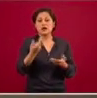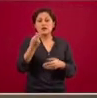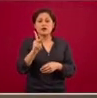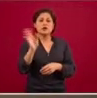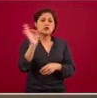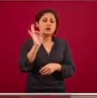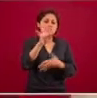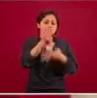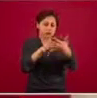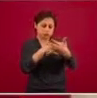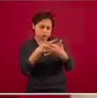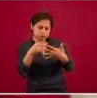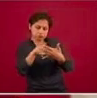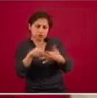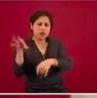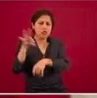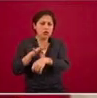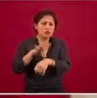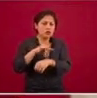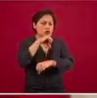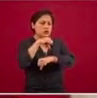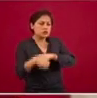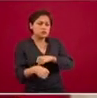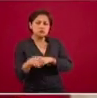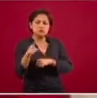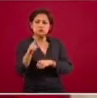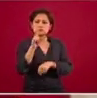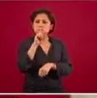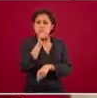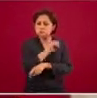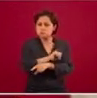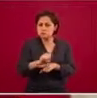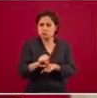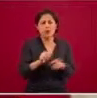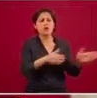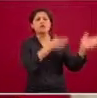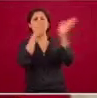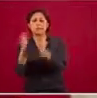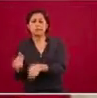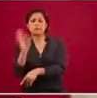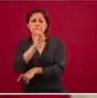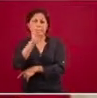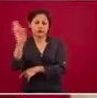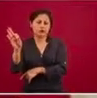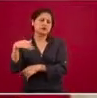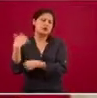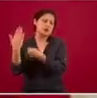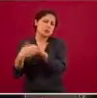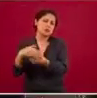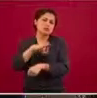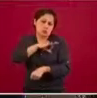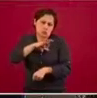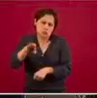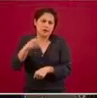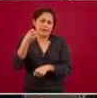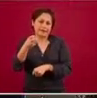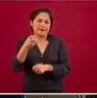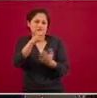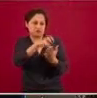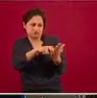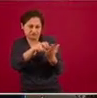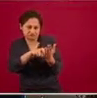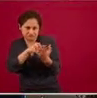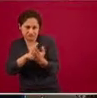not that can be postponed without that representing a risk to the patients. There are many surgeries and procedures that